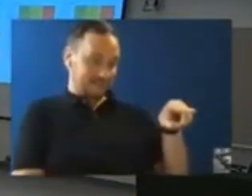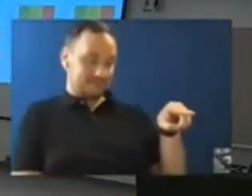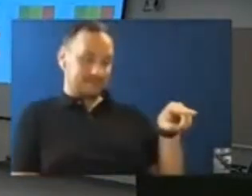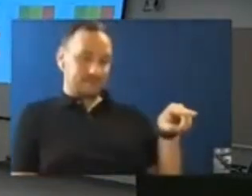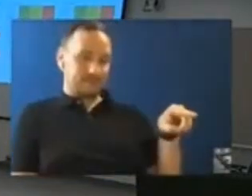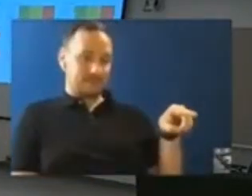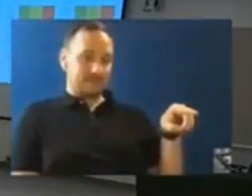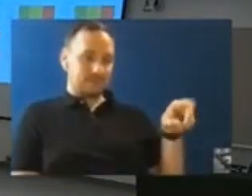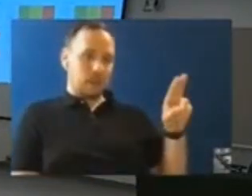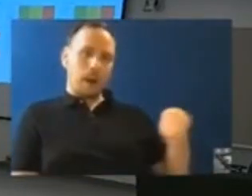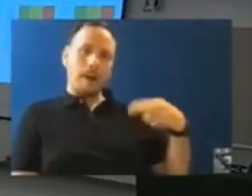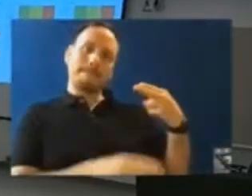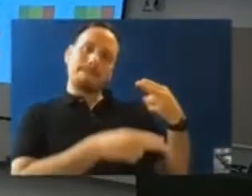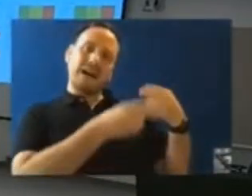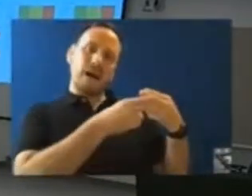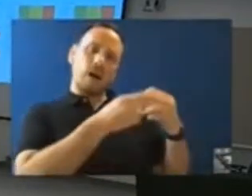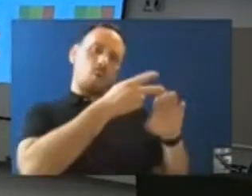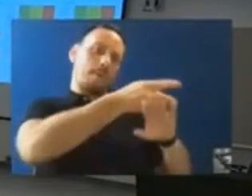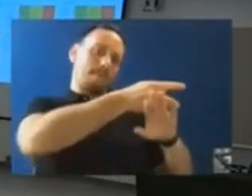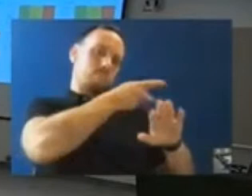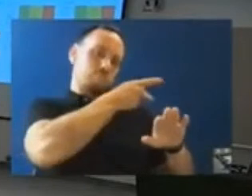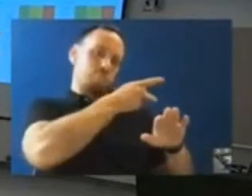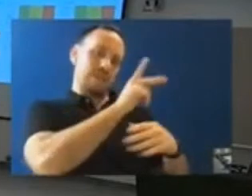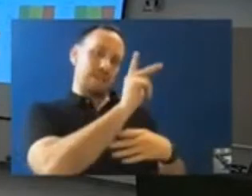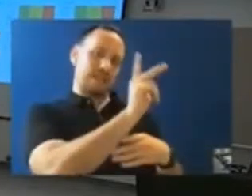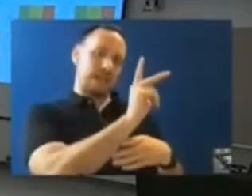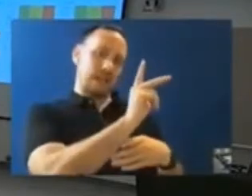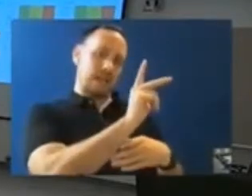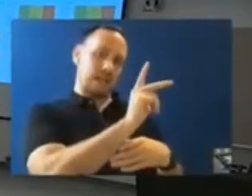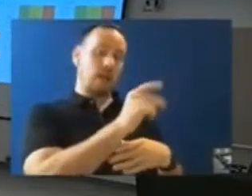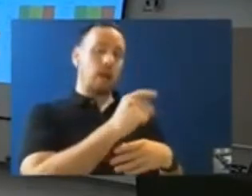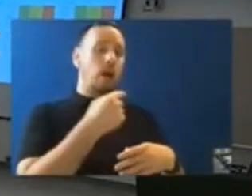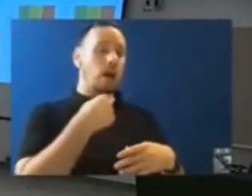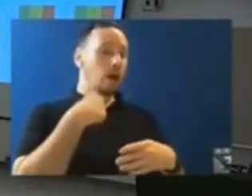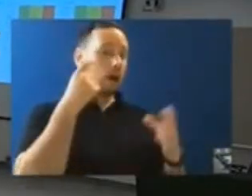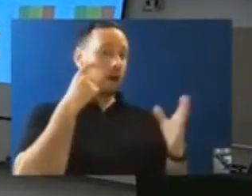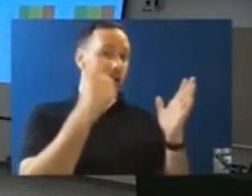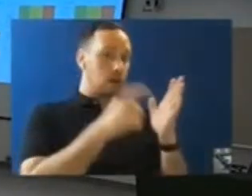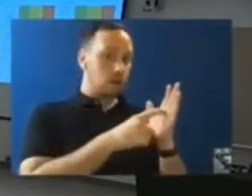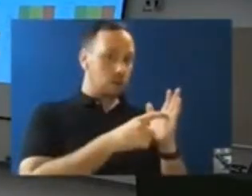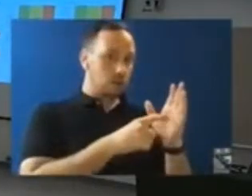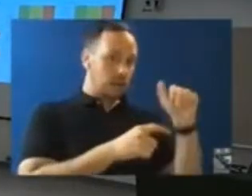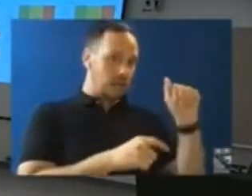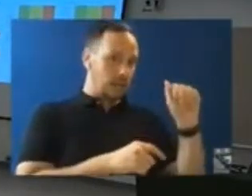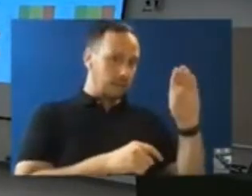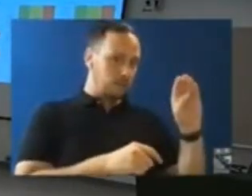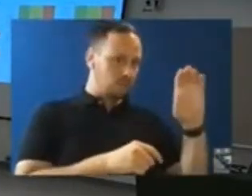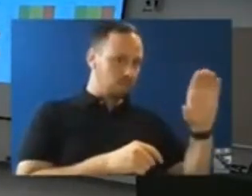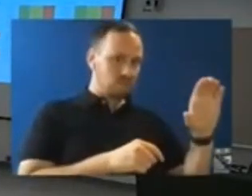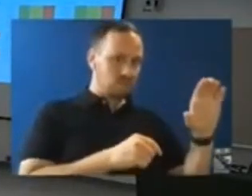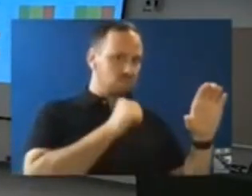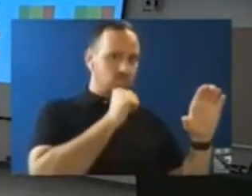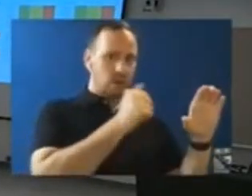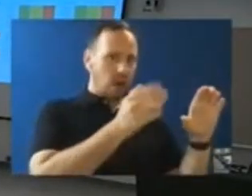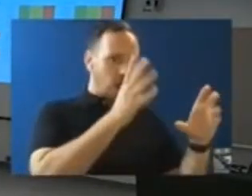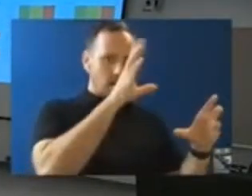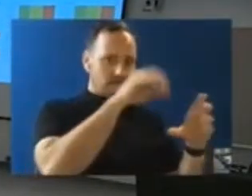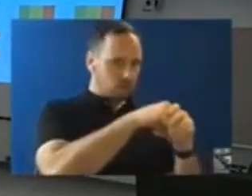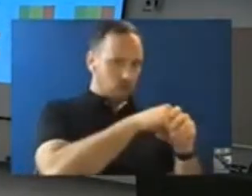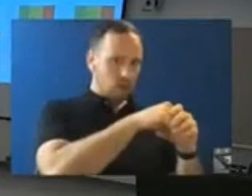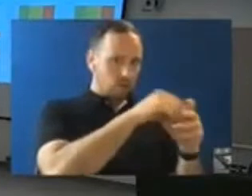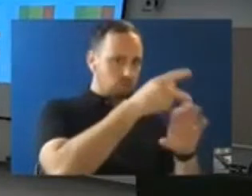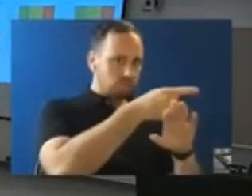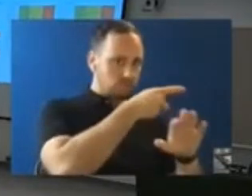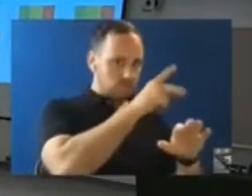about pre-K. Okay. I noticed that we don't have the ABC cohorts for pre-K, so can we talk about social distancing